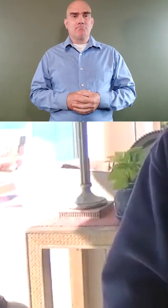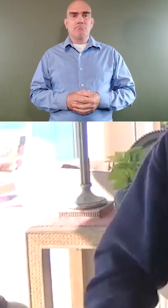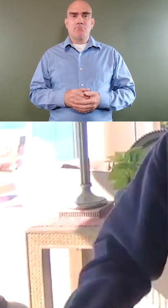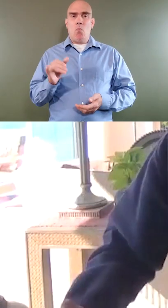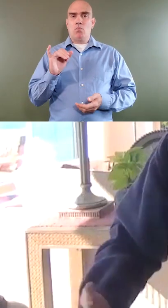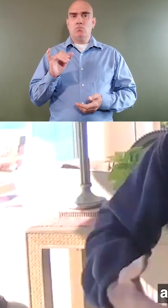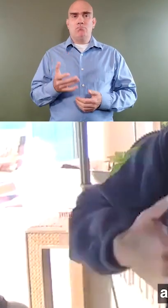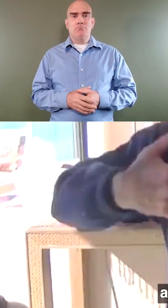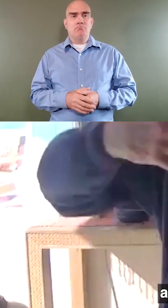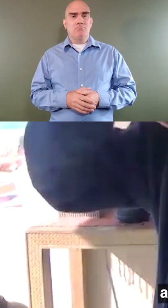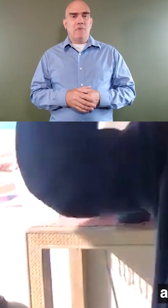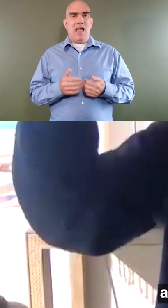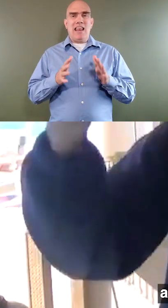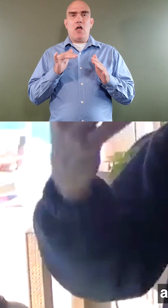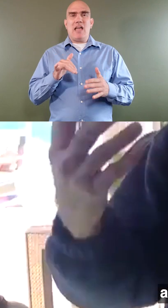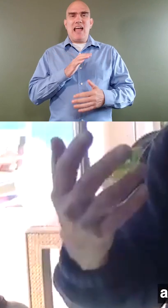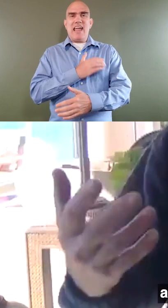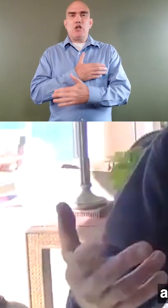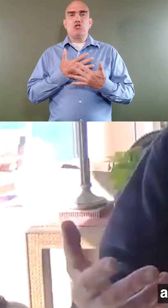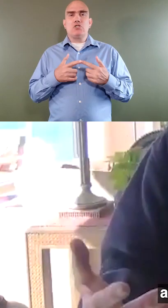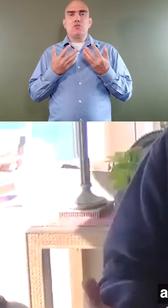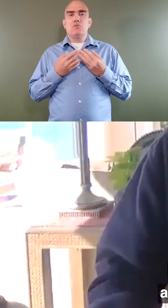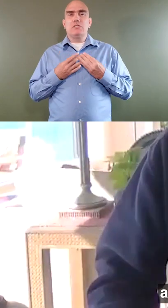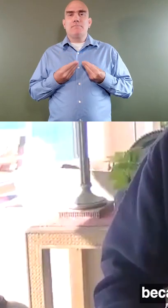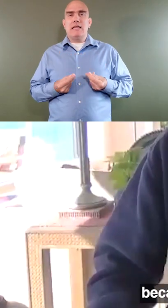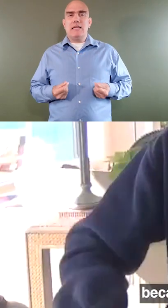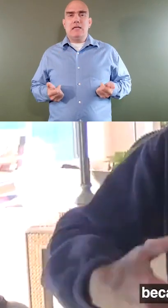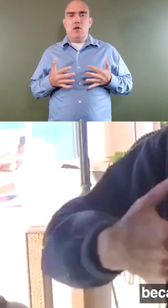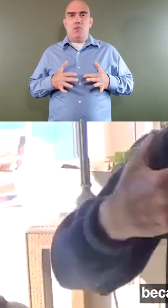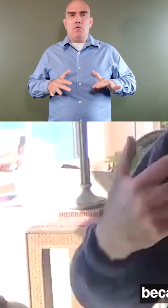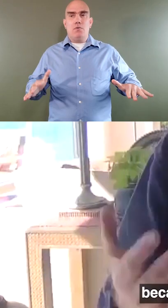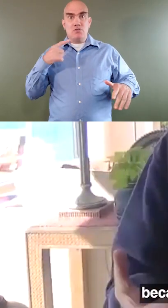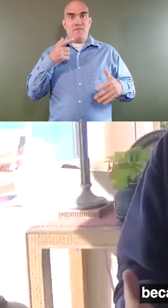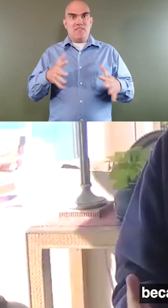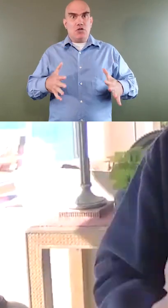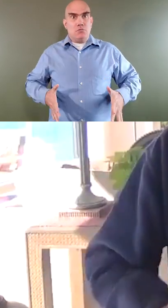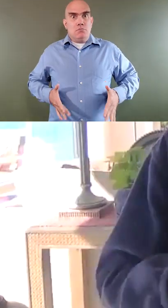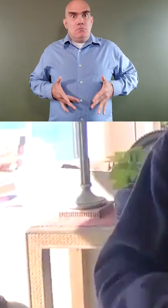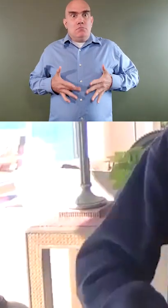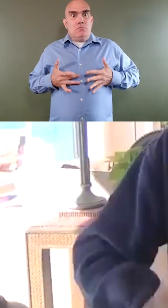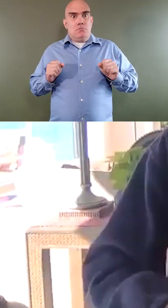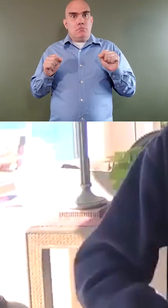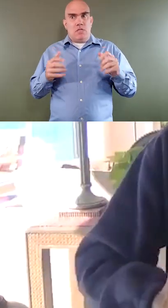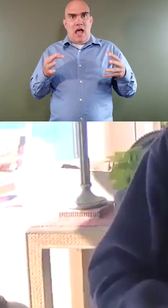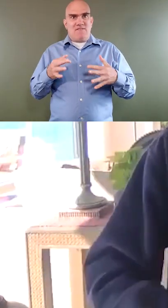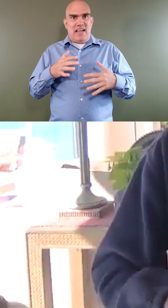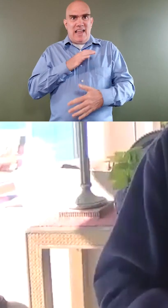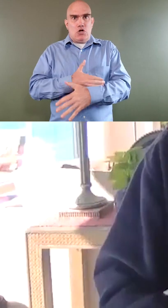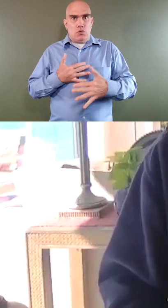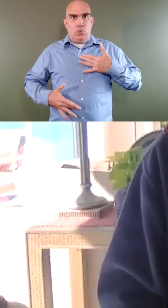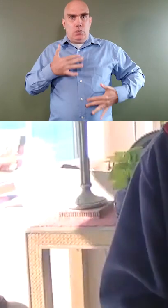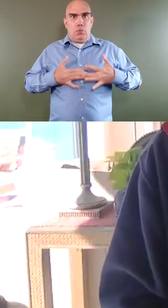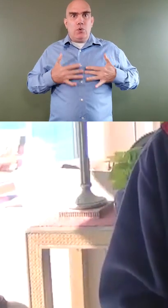the same time allows the energy to dissipate, because you've worked yourself up. There's a lot of energy moving around